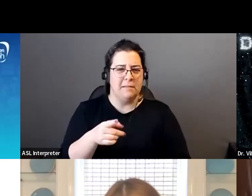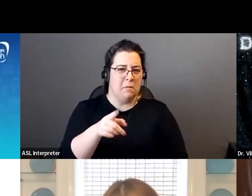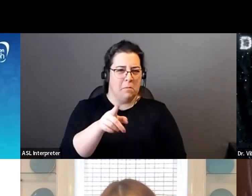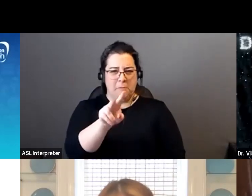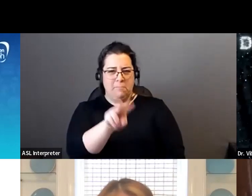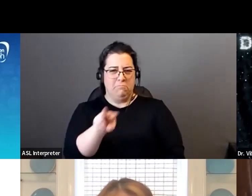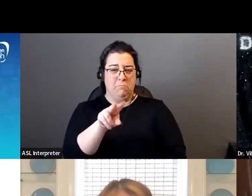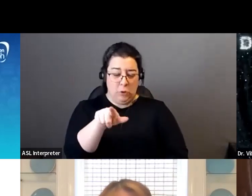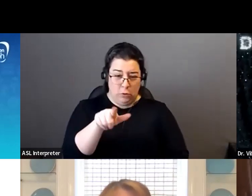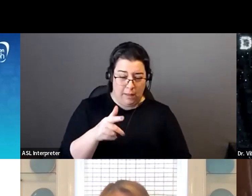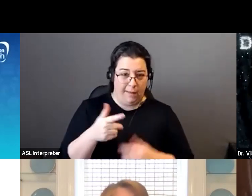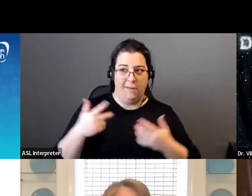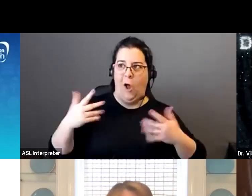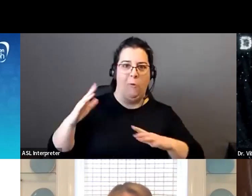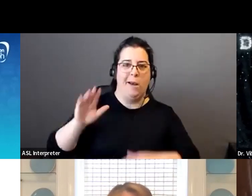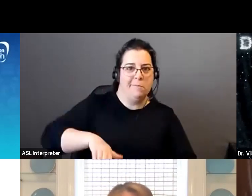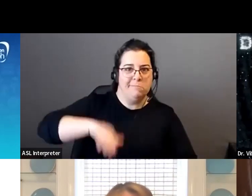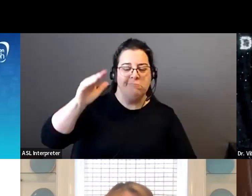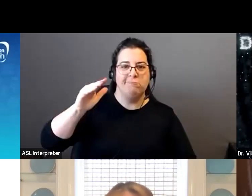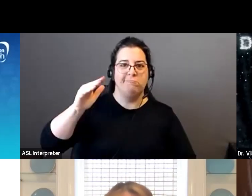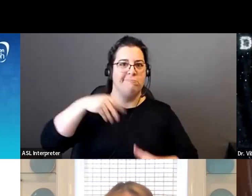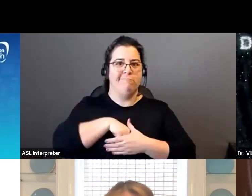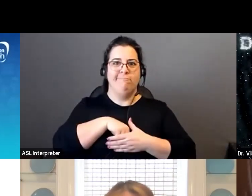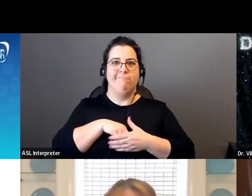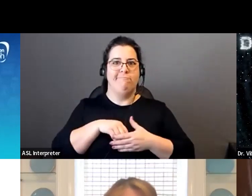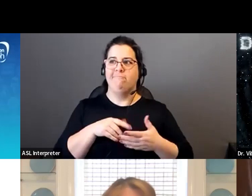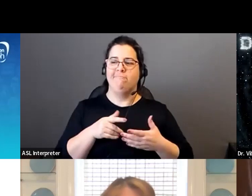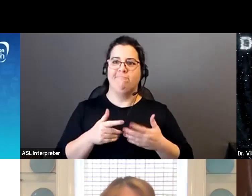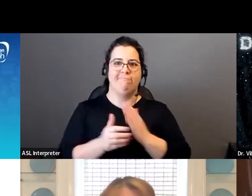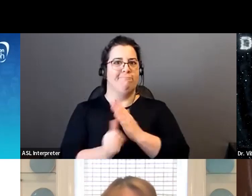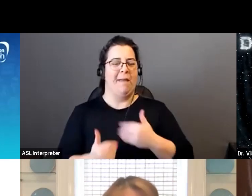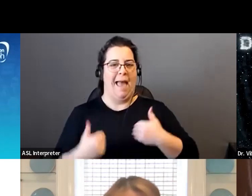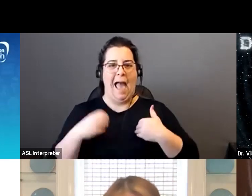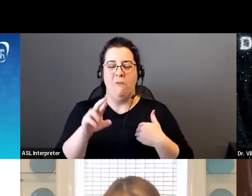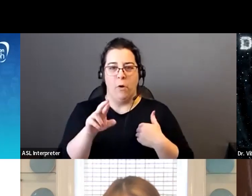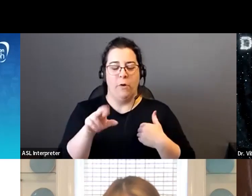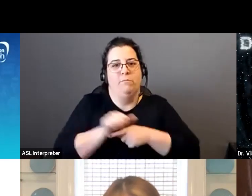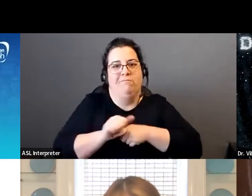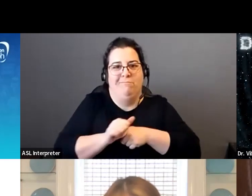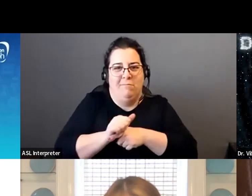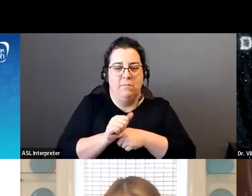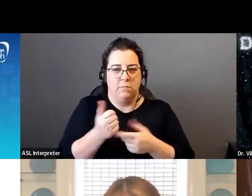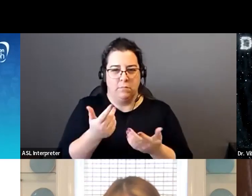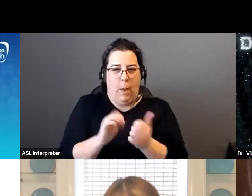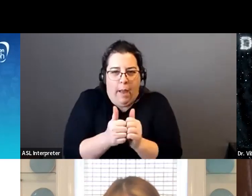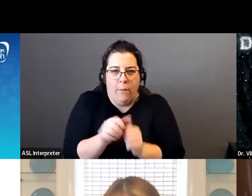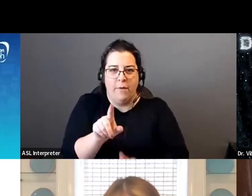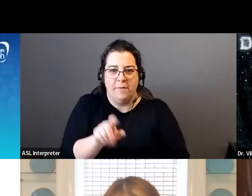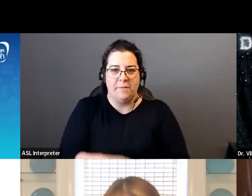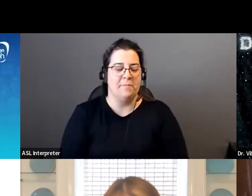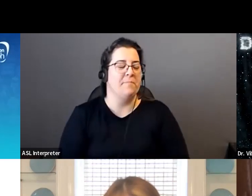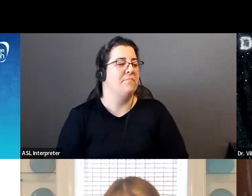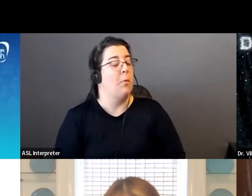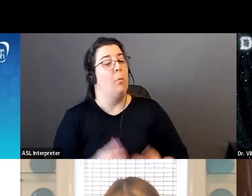in this way, or is this something you've learned to do? Well, not naturally gifted. Like many years ago when I had